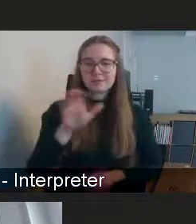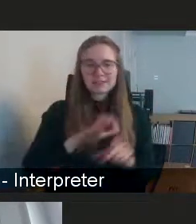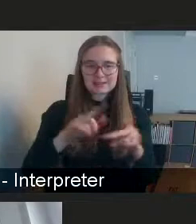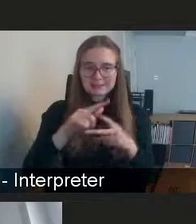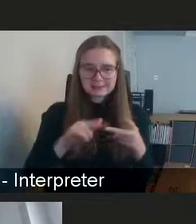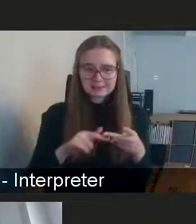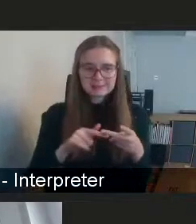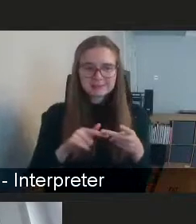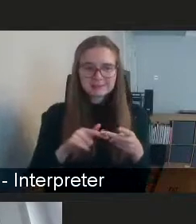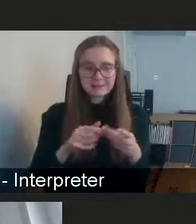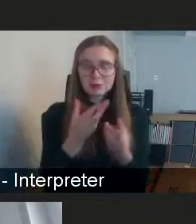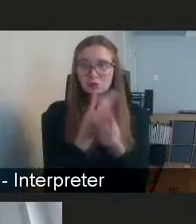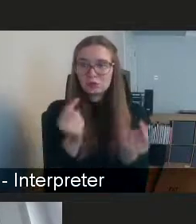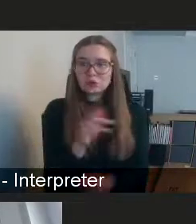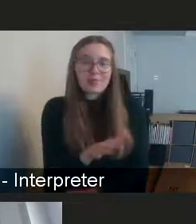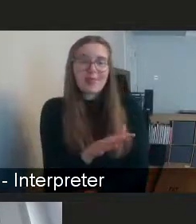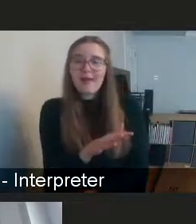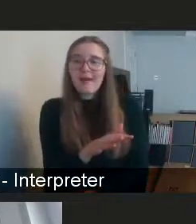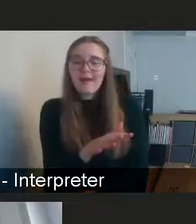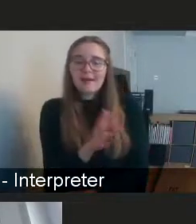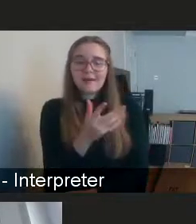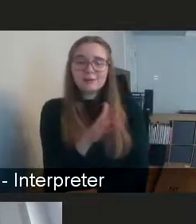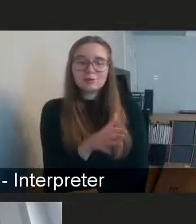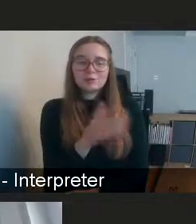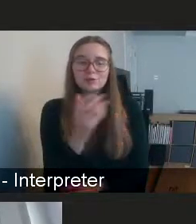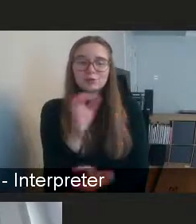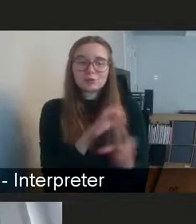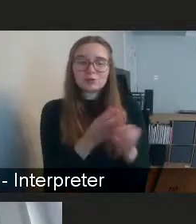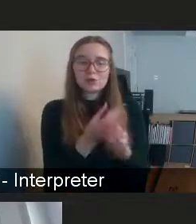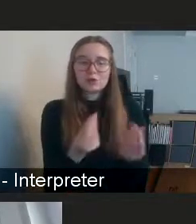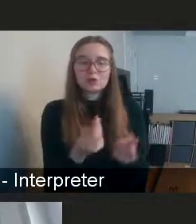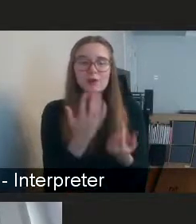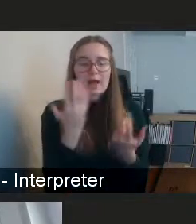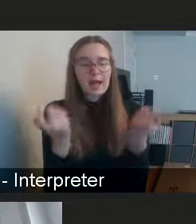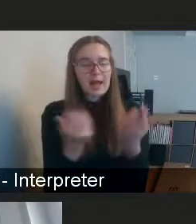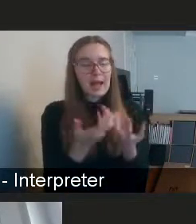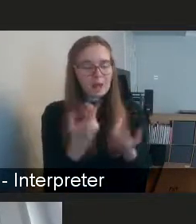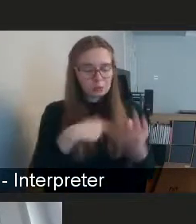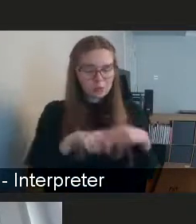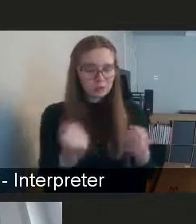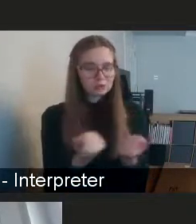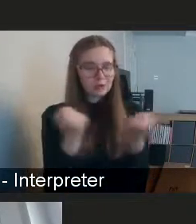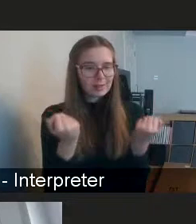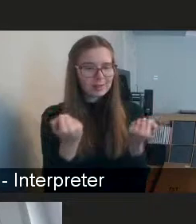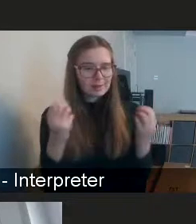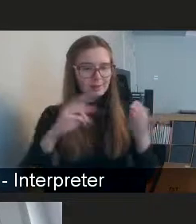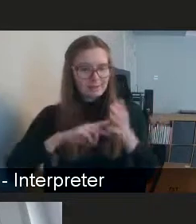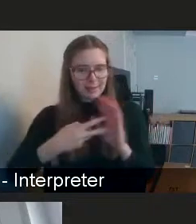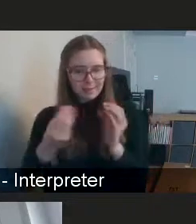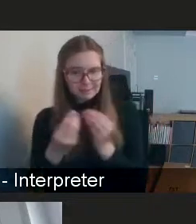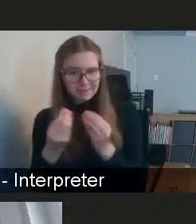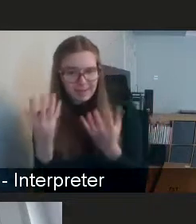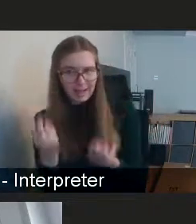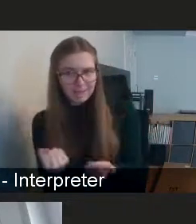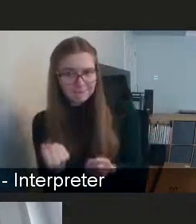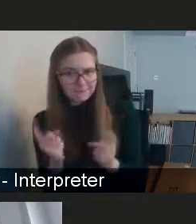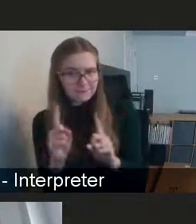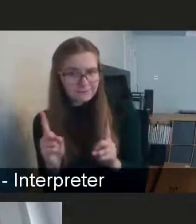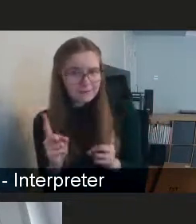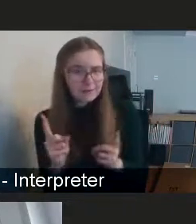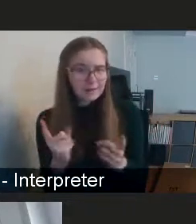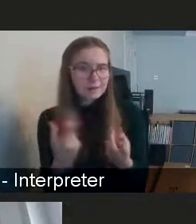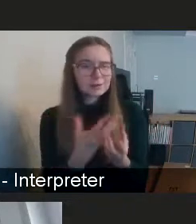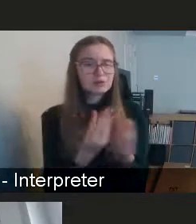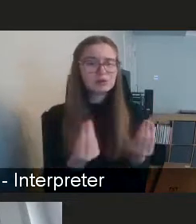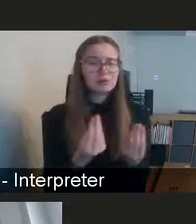solutions are available. And those innovative solutions, we need to look at how we strengthen. Do we have a plan B? And then when those solutions are available,